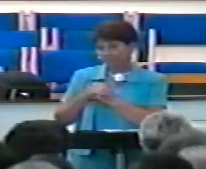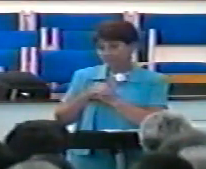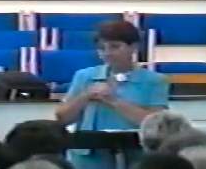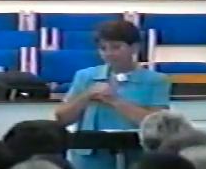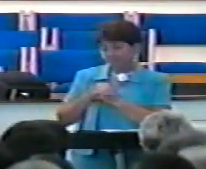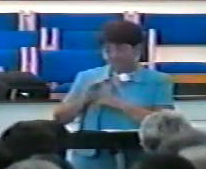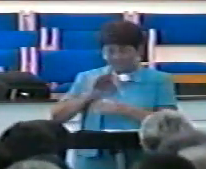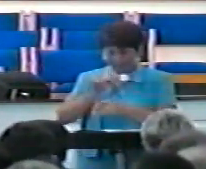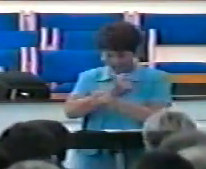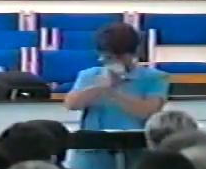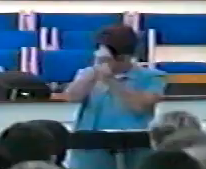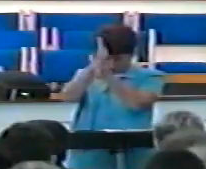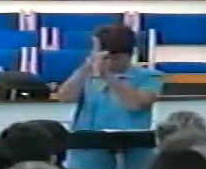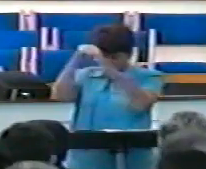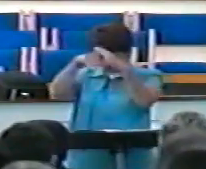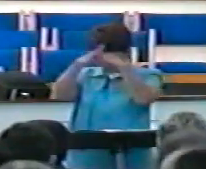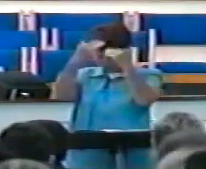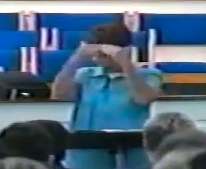Our Father in heaven,